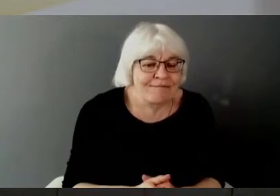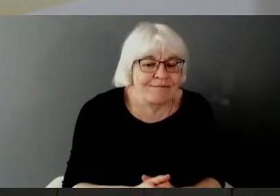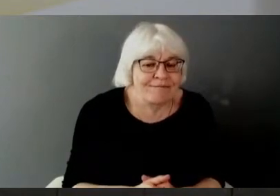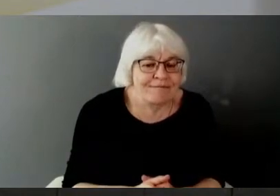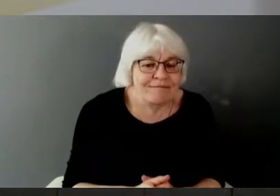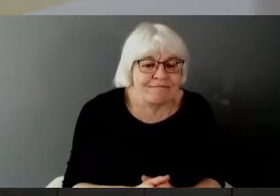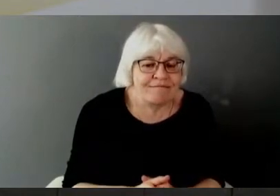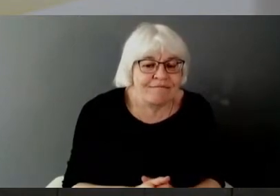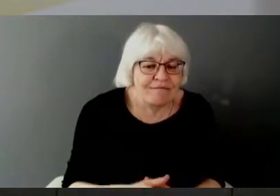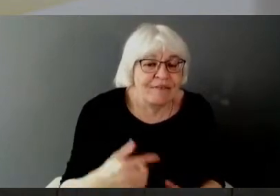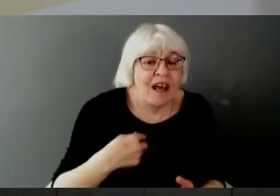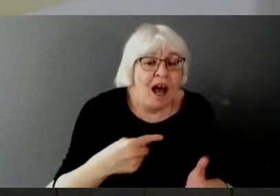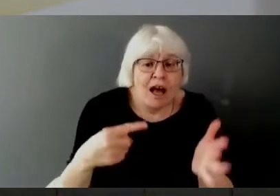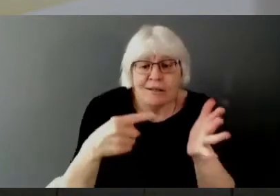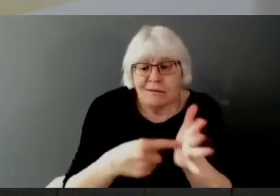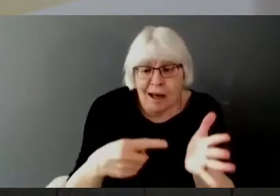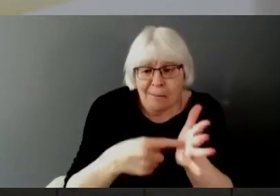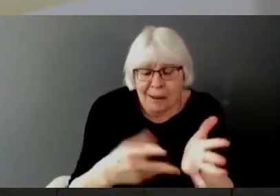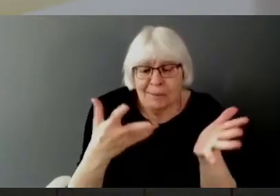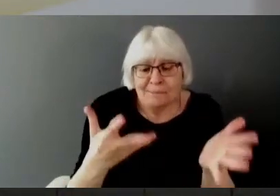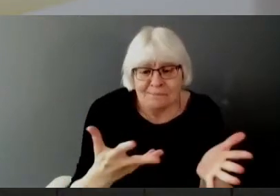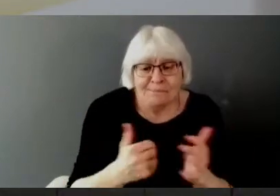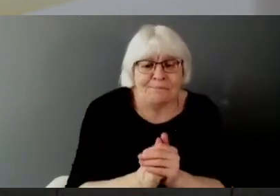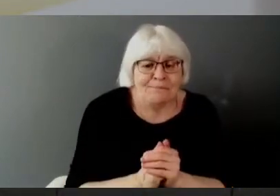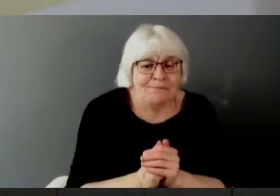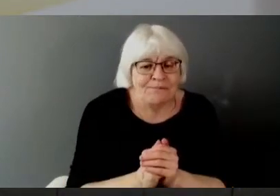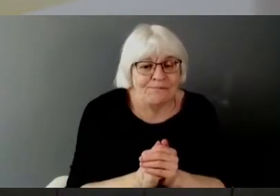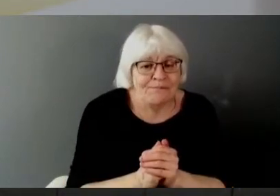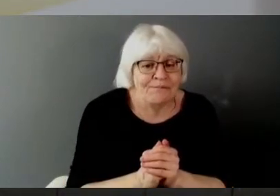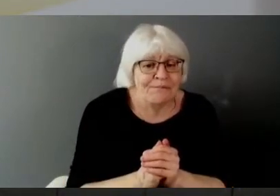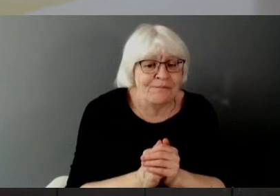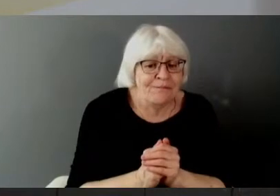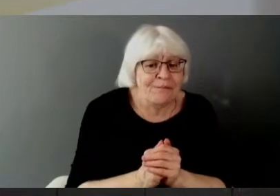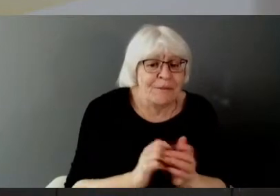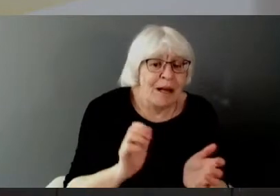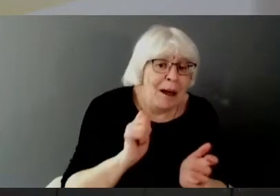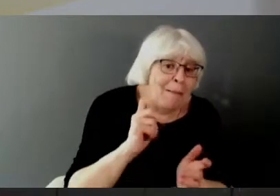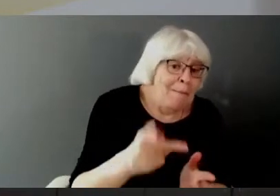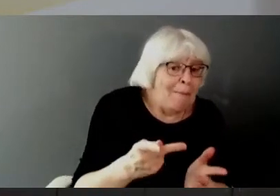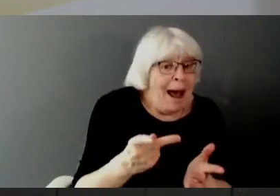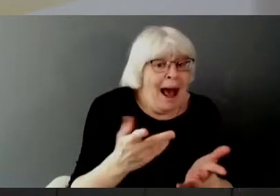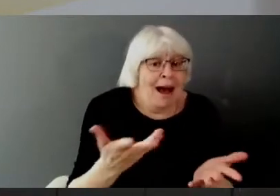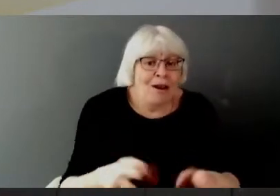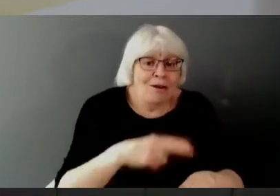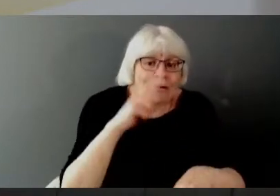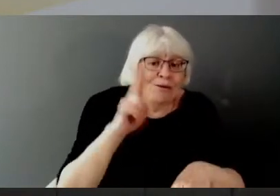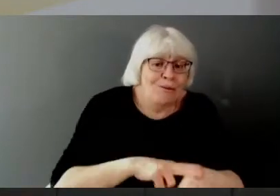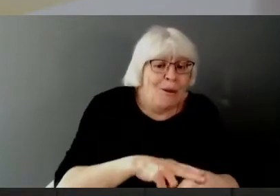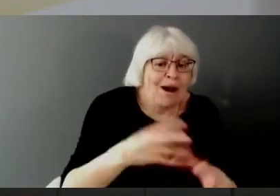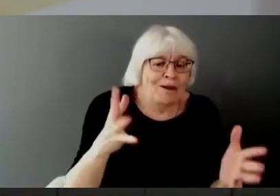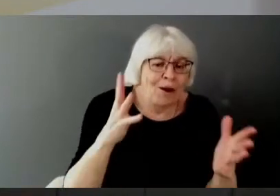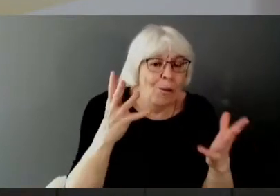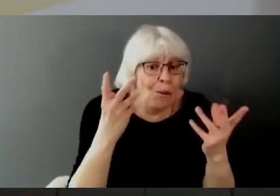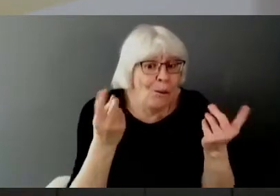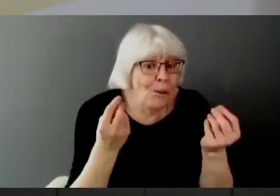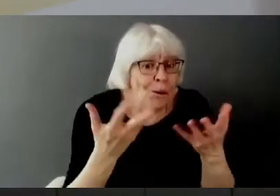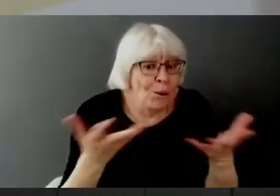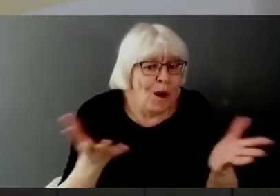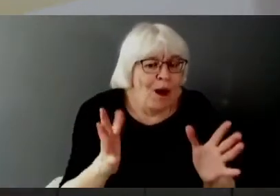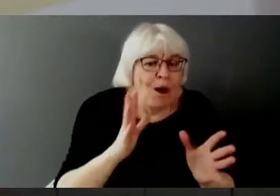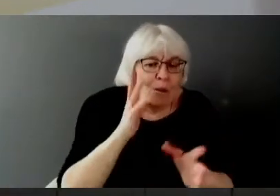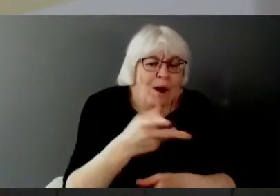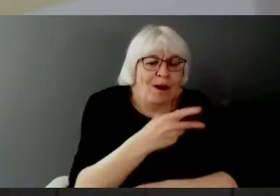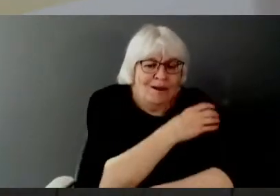if you're easing up restrictions back towards a new normal, it would be around the personal gathering numbers, as well as the organized